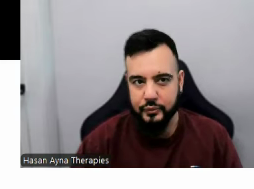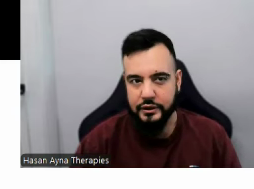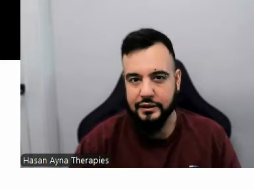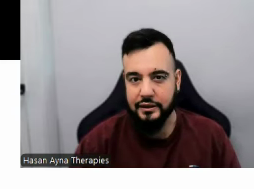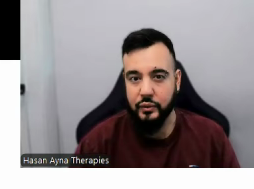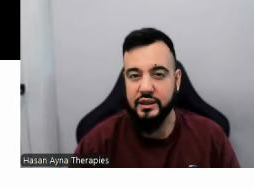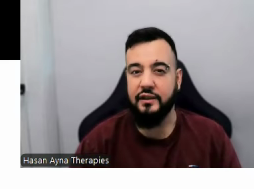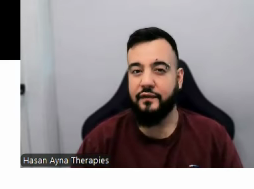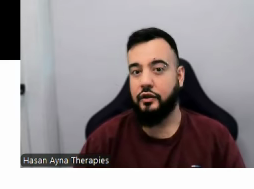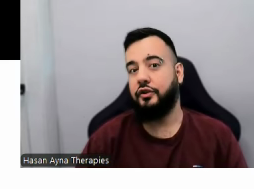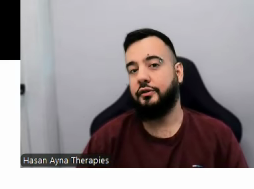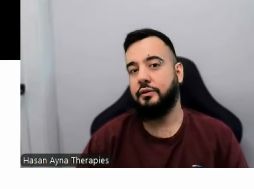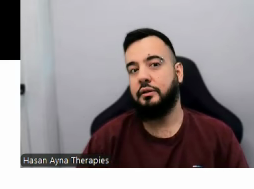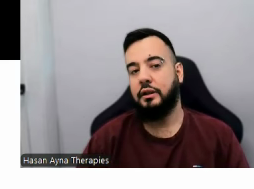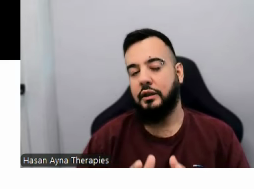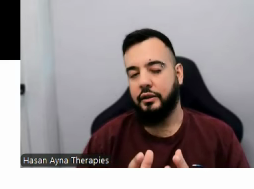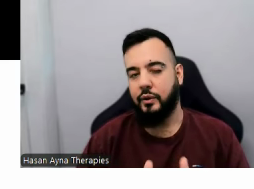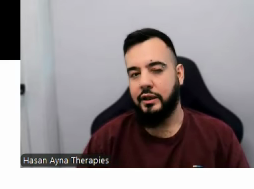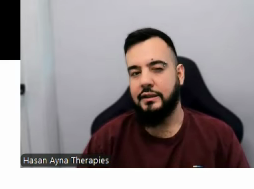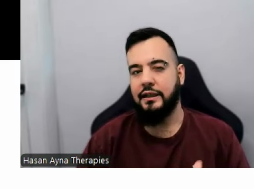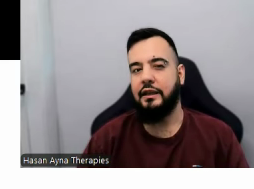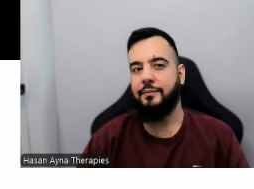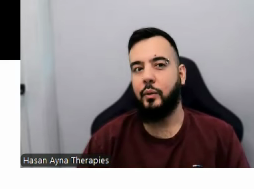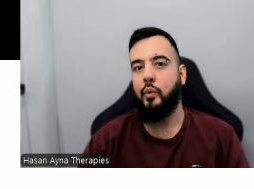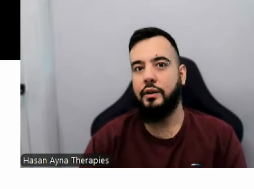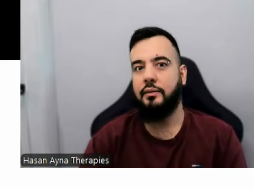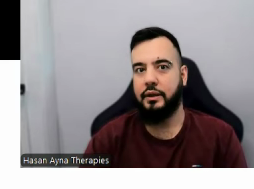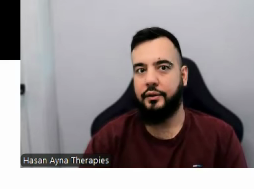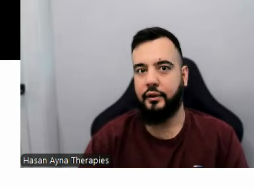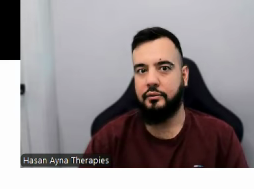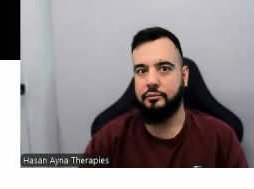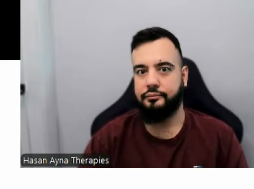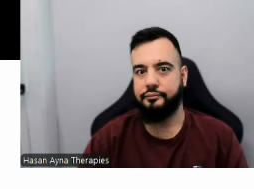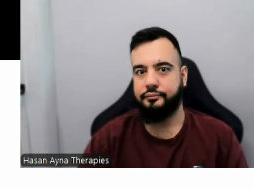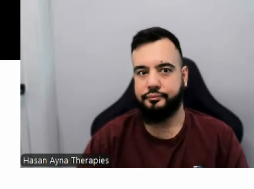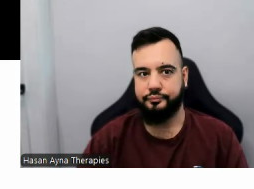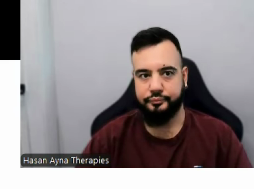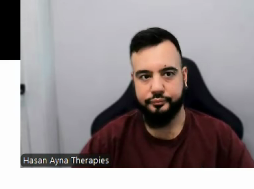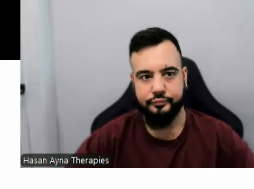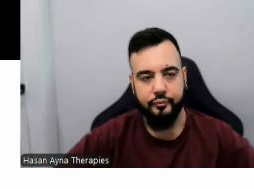really important linguistic features that we need to keep within BSL.